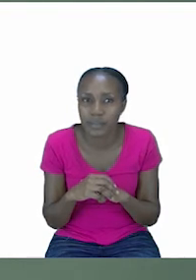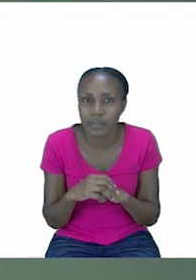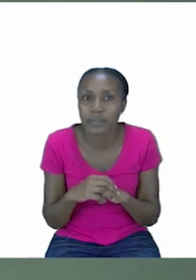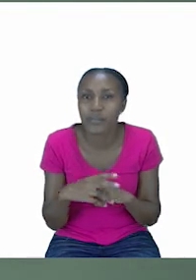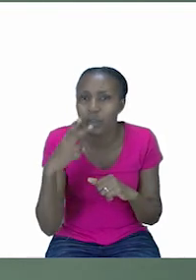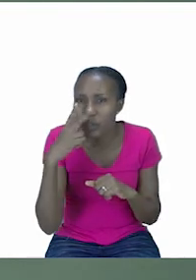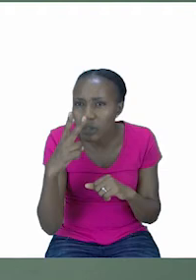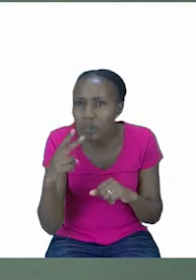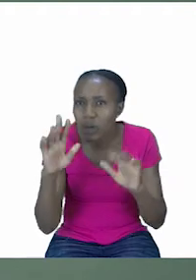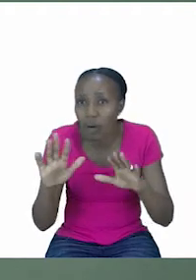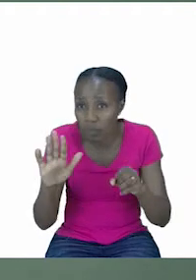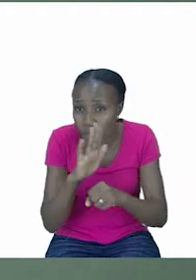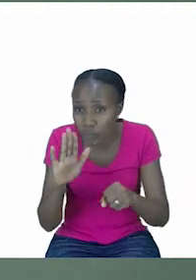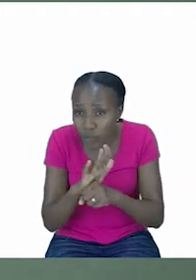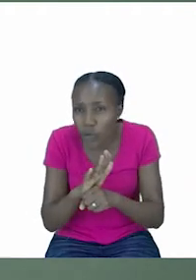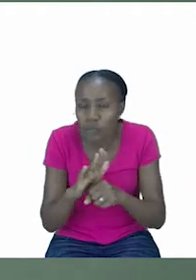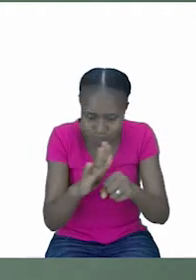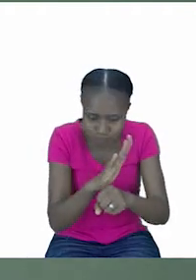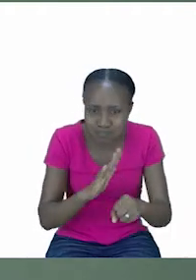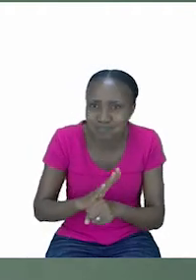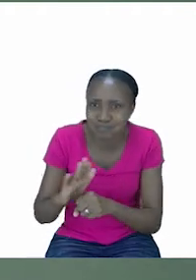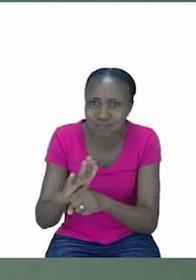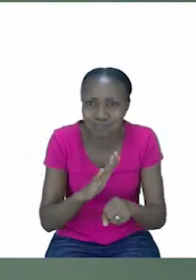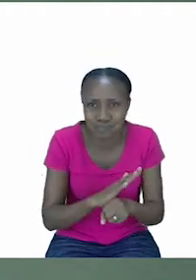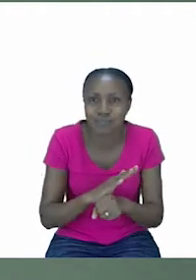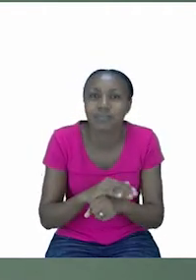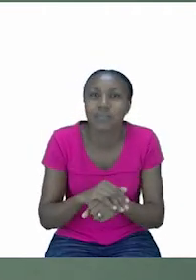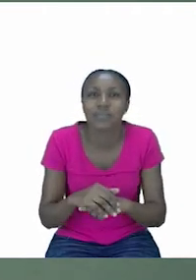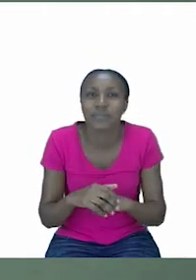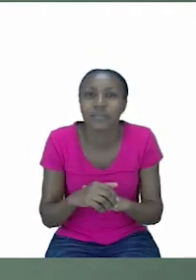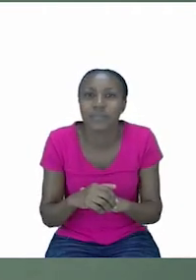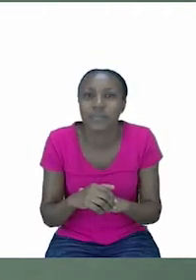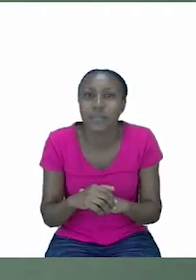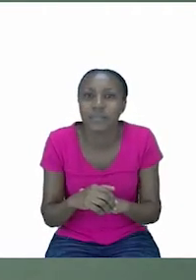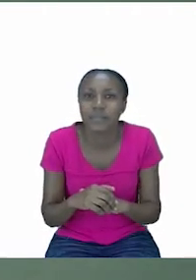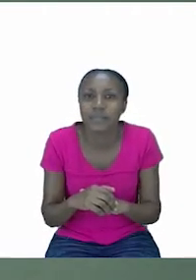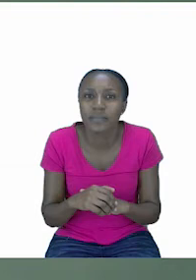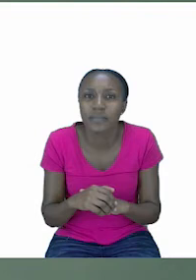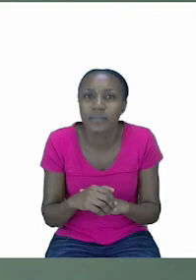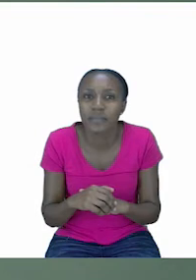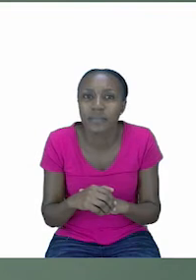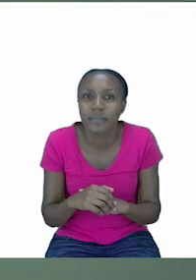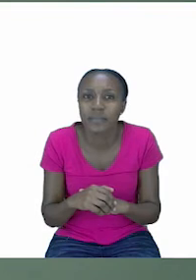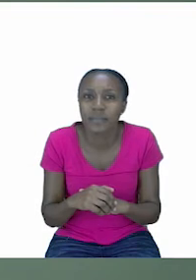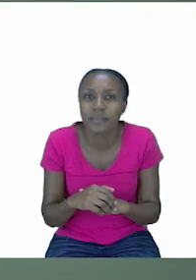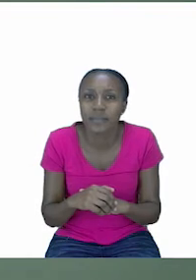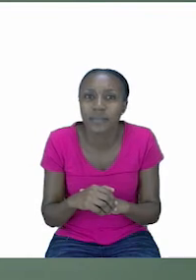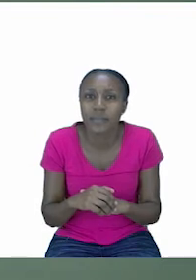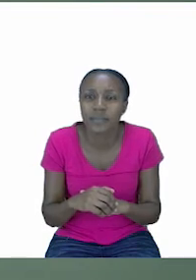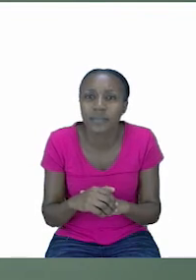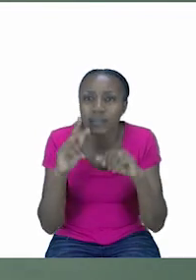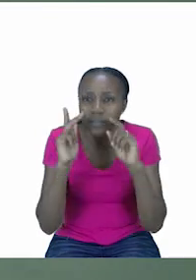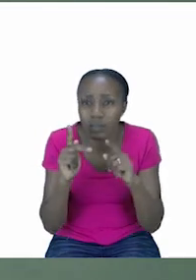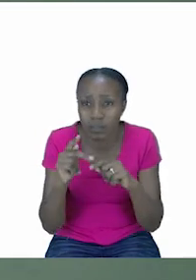there when you are coloring. Also, it is important, grade 1s, to stay in the